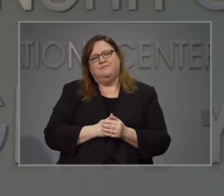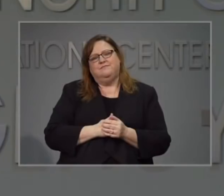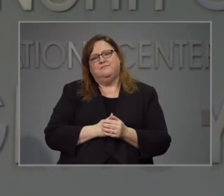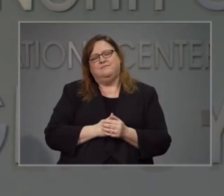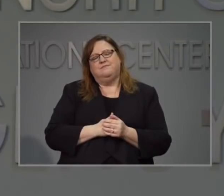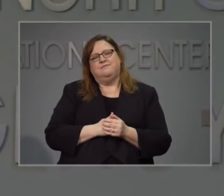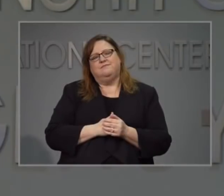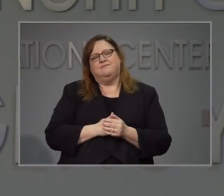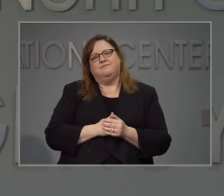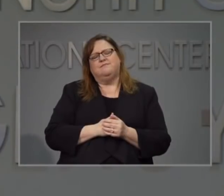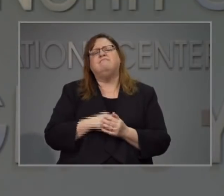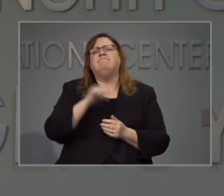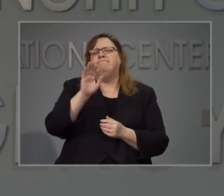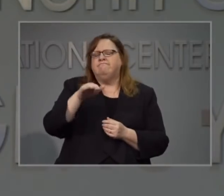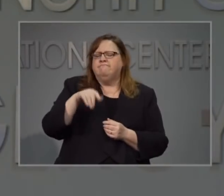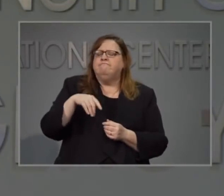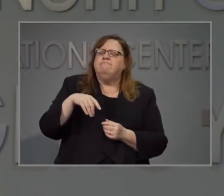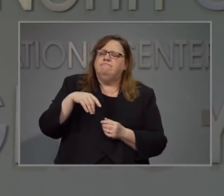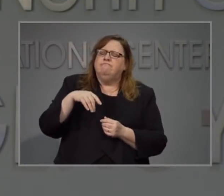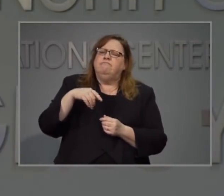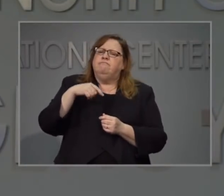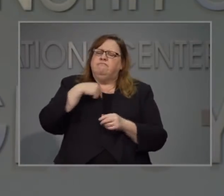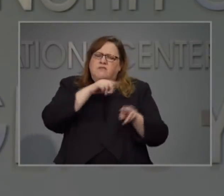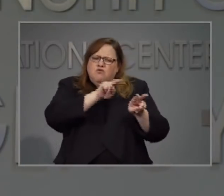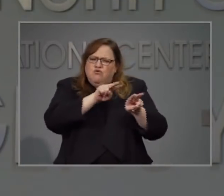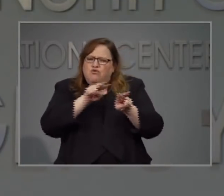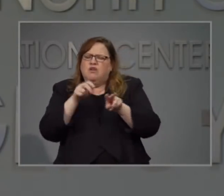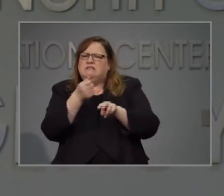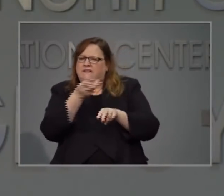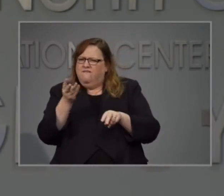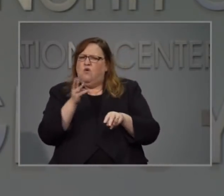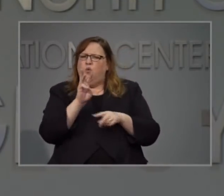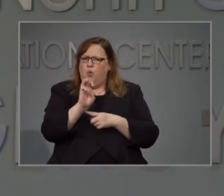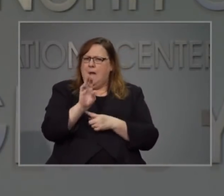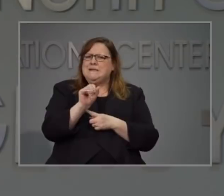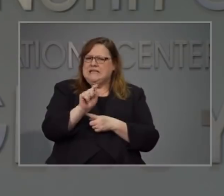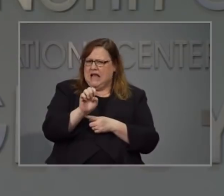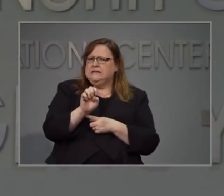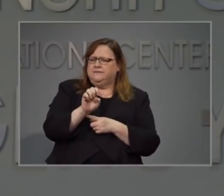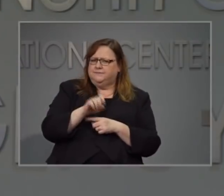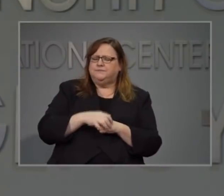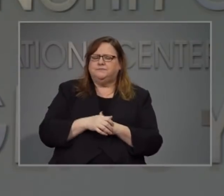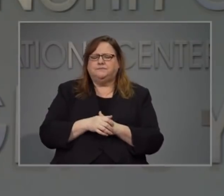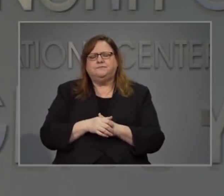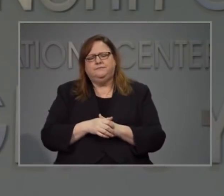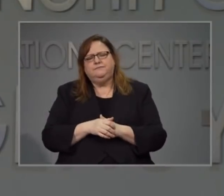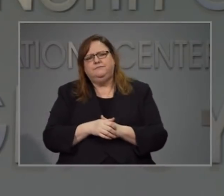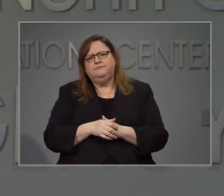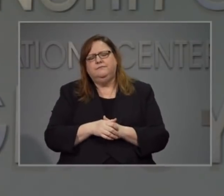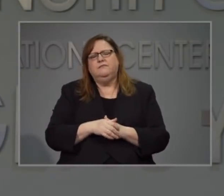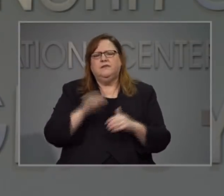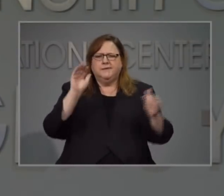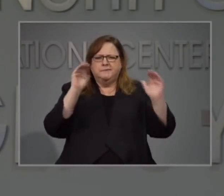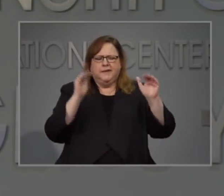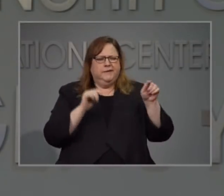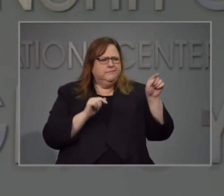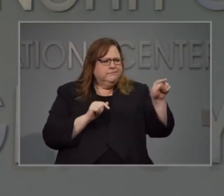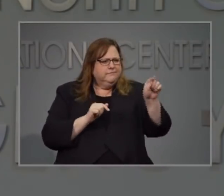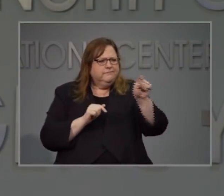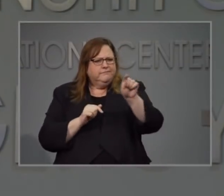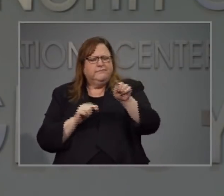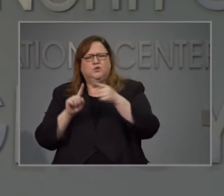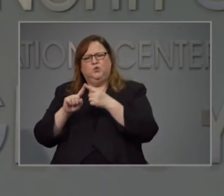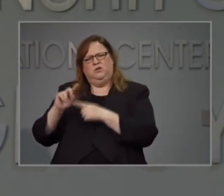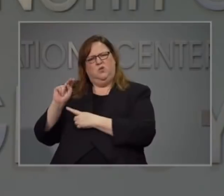according to several websites that do aggregation, North Carolina still is not meeting the benchmarks set by the